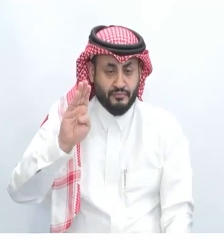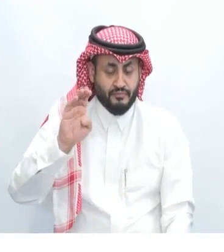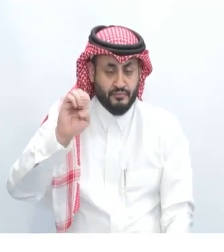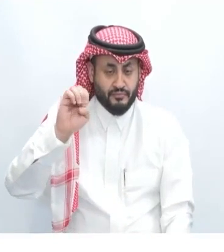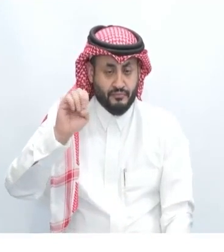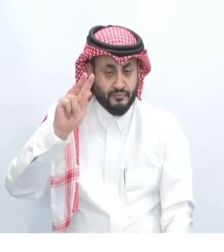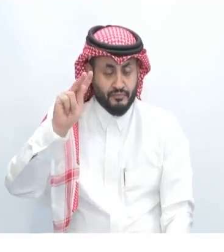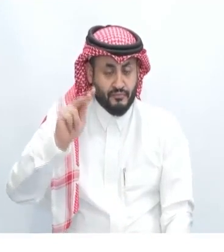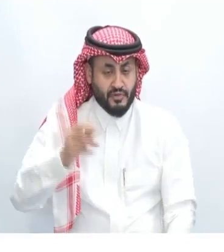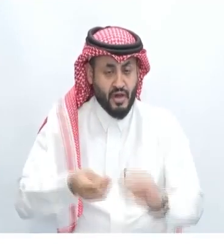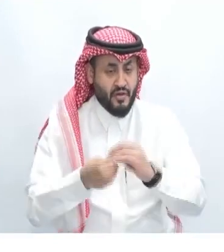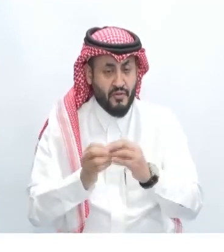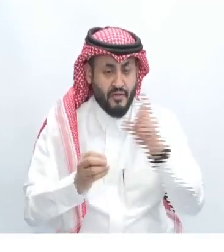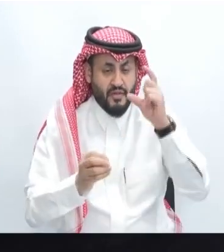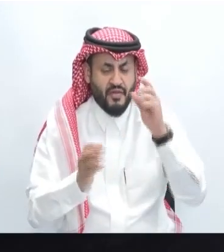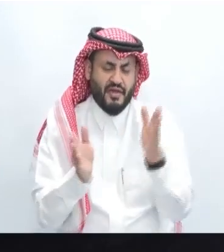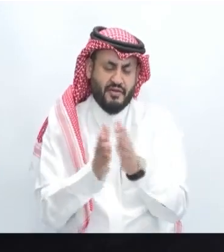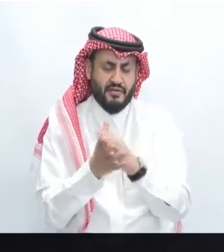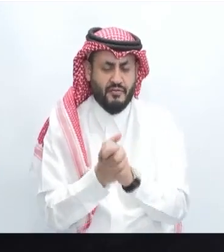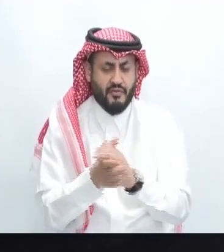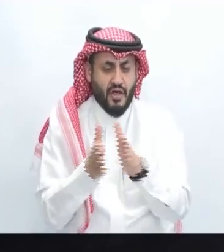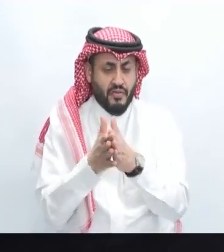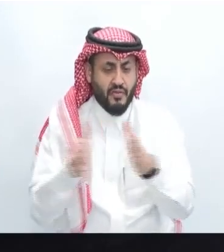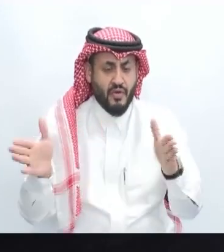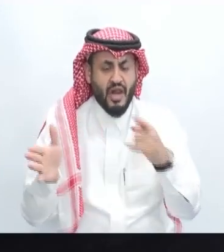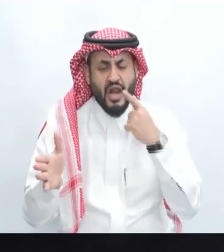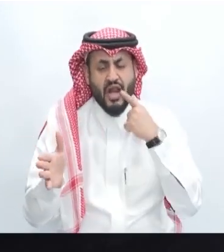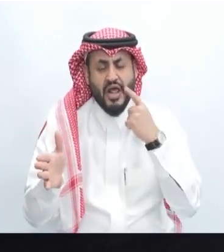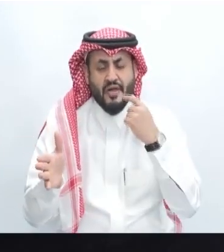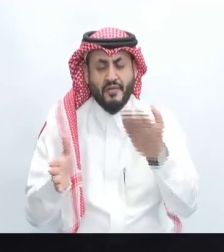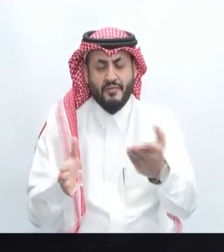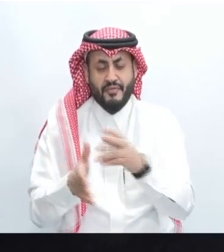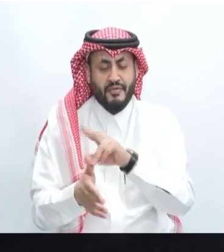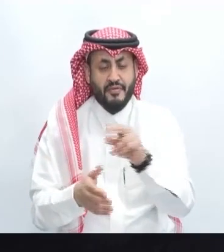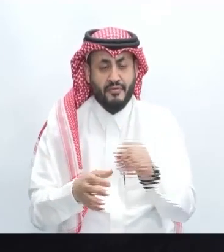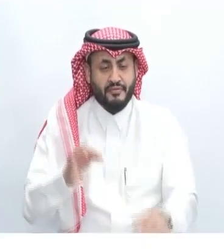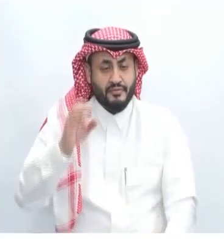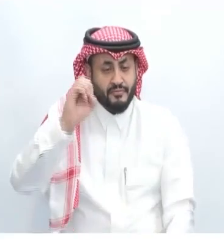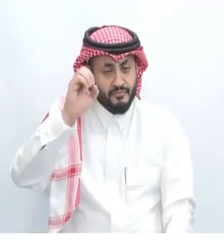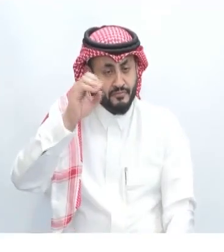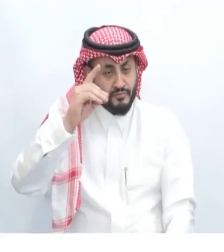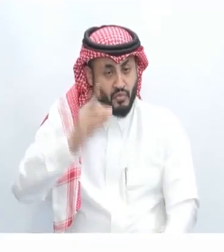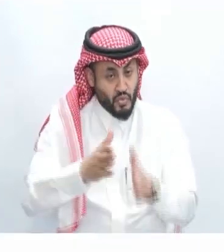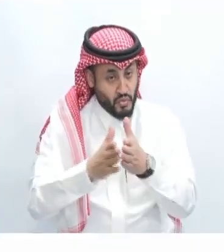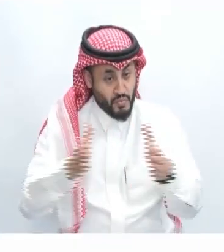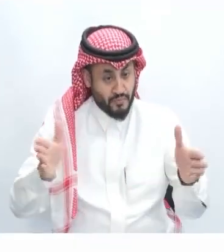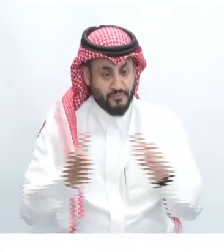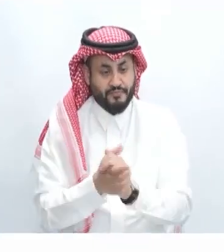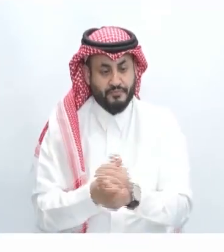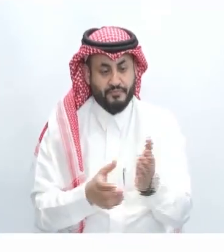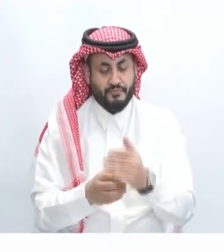foot, cook. And long O as the words that written in red, such as